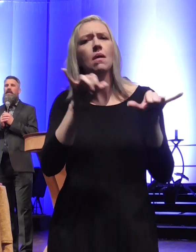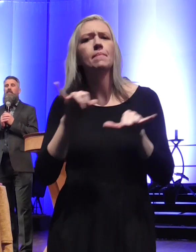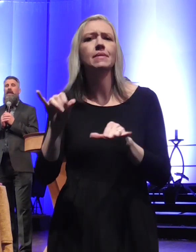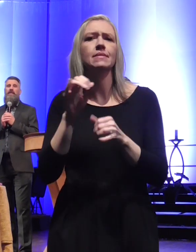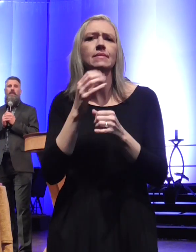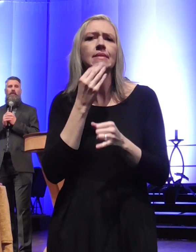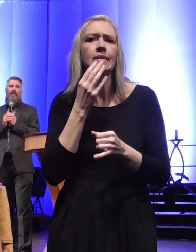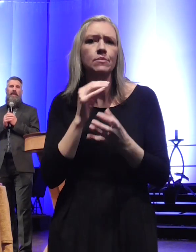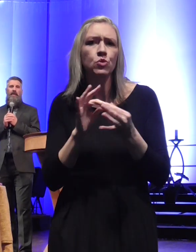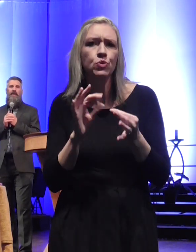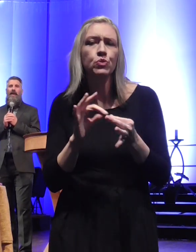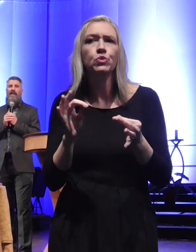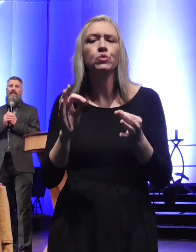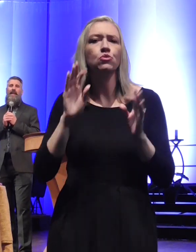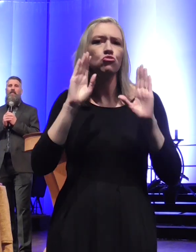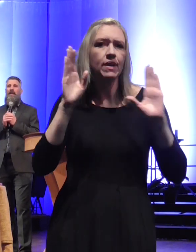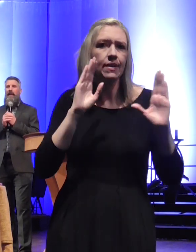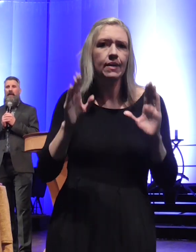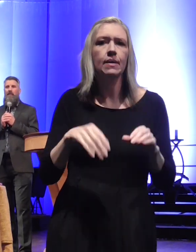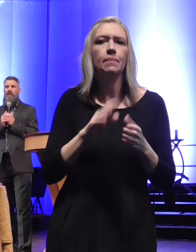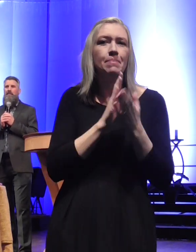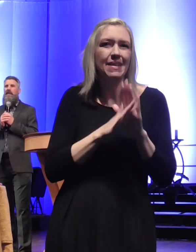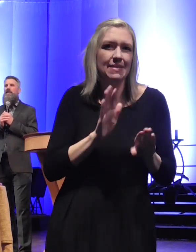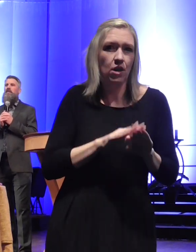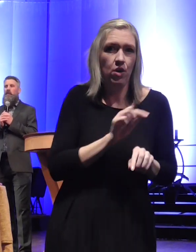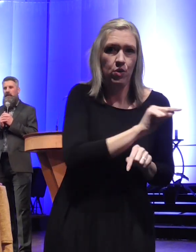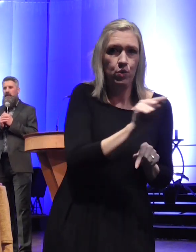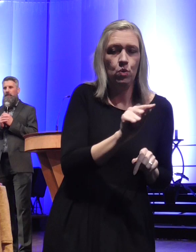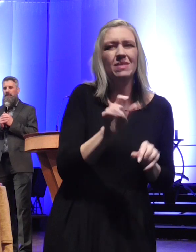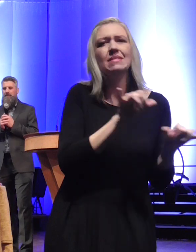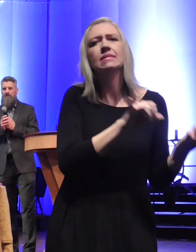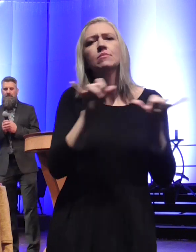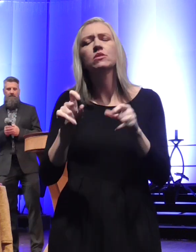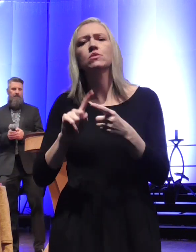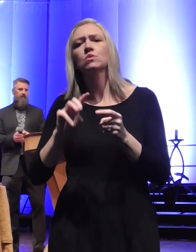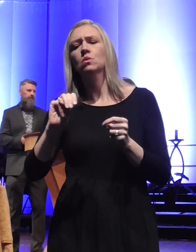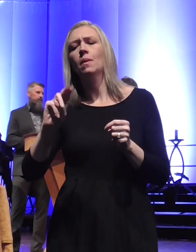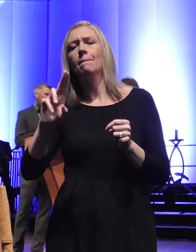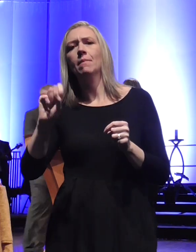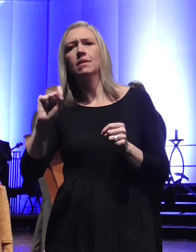very similar to the Muslim greeting Assalamu Alaikum, peace be with you.